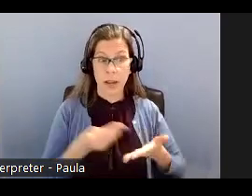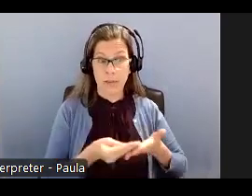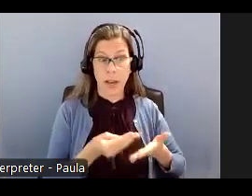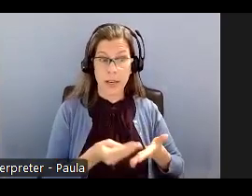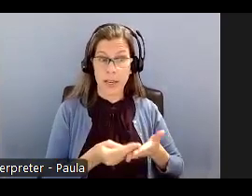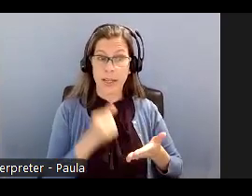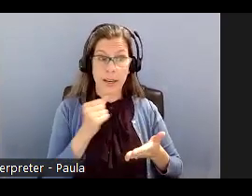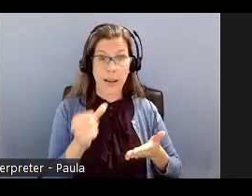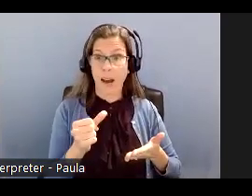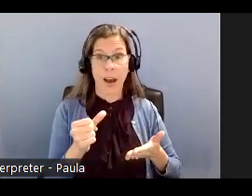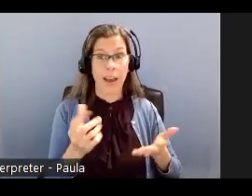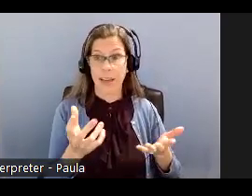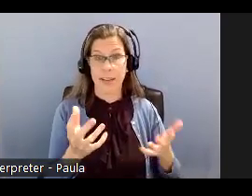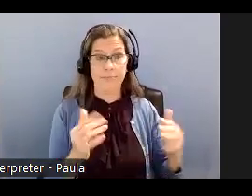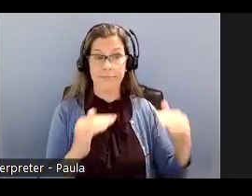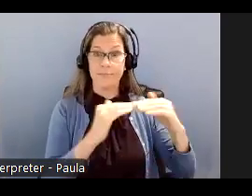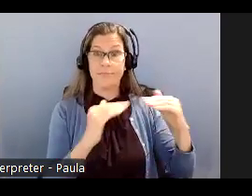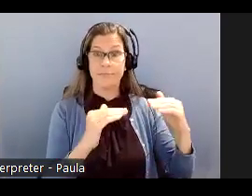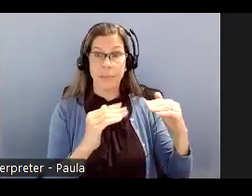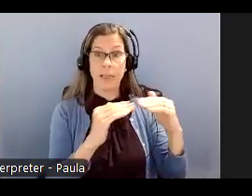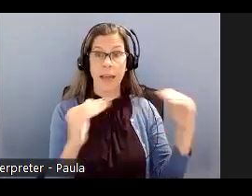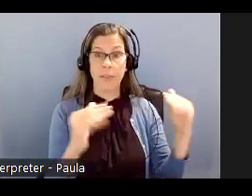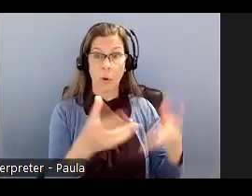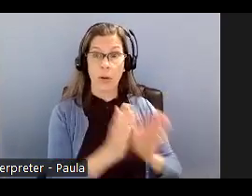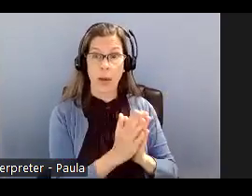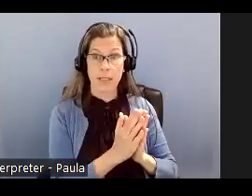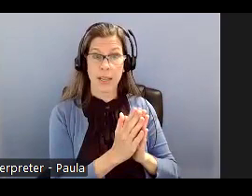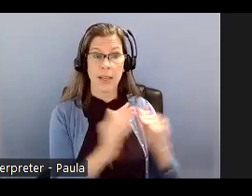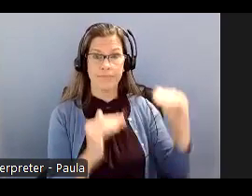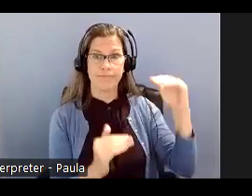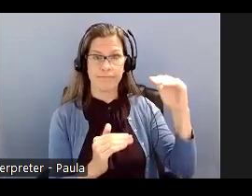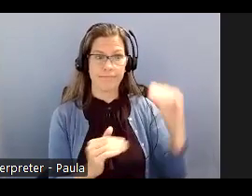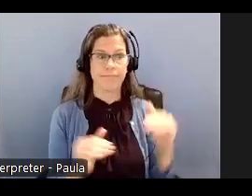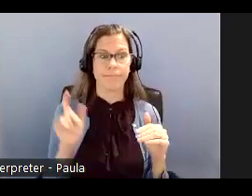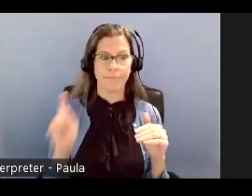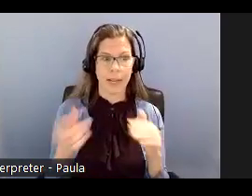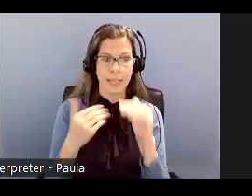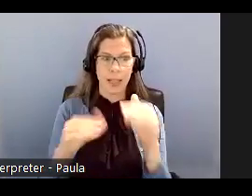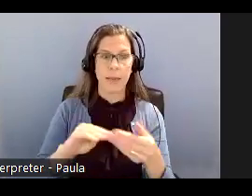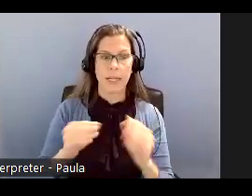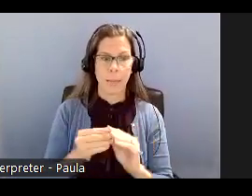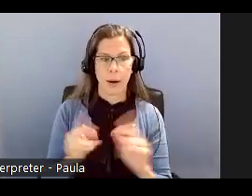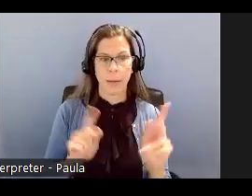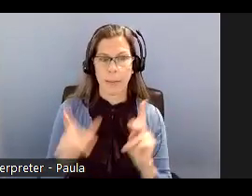was not at the level requested, and HCA must limit the number of individuals who can enroll.